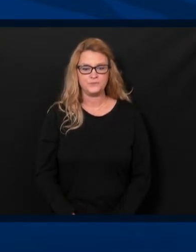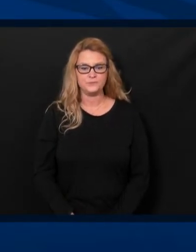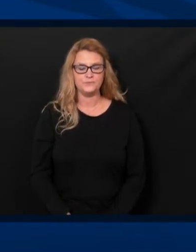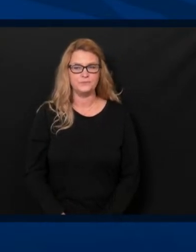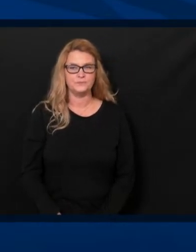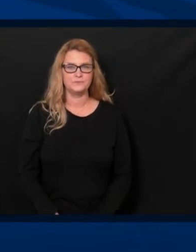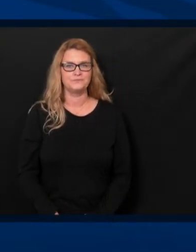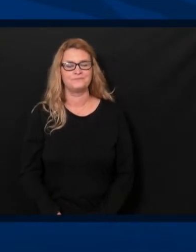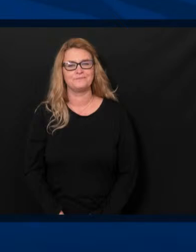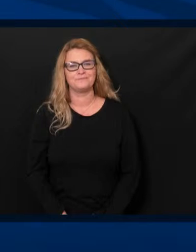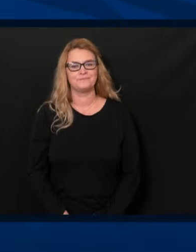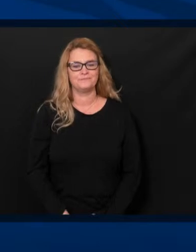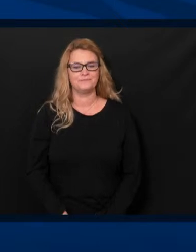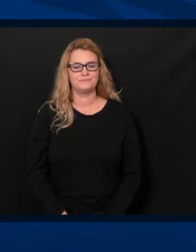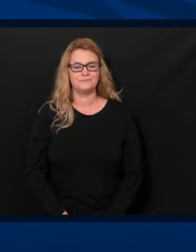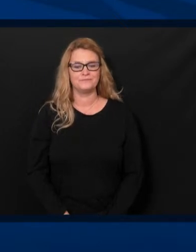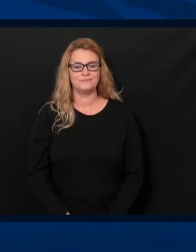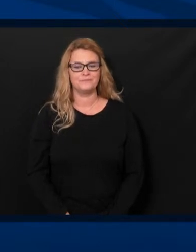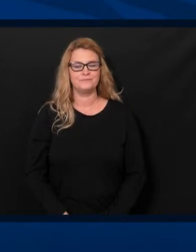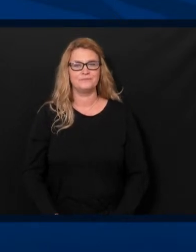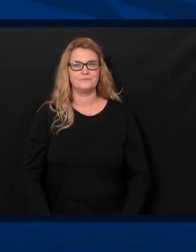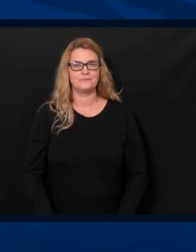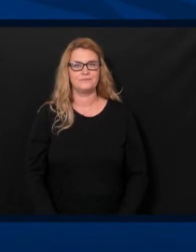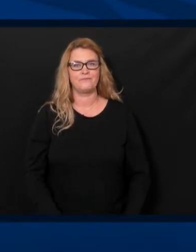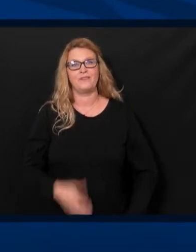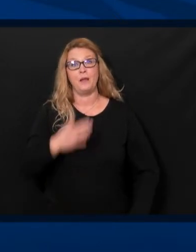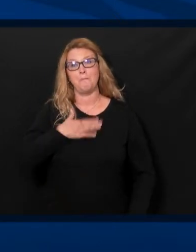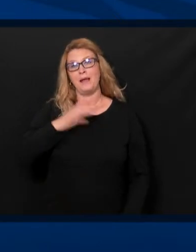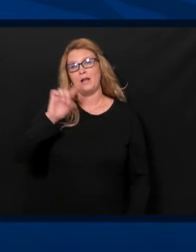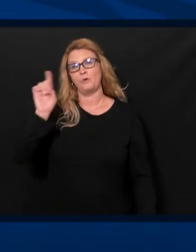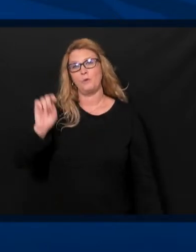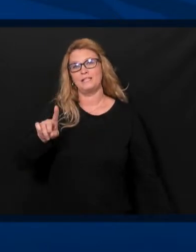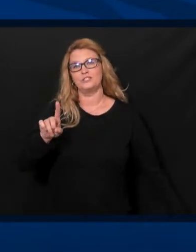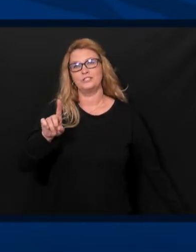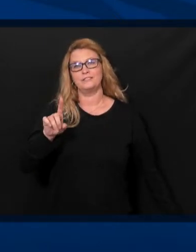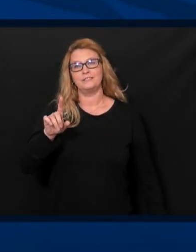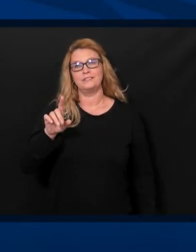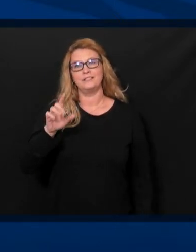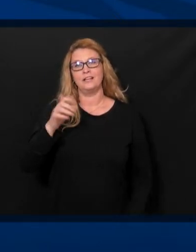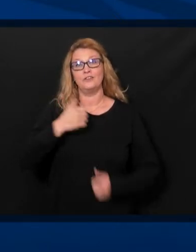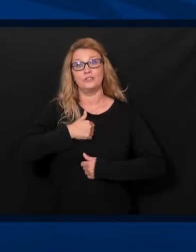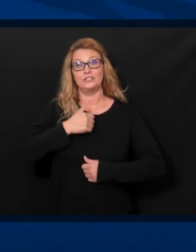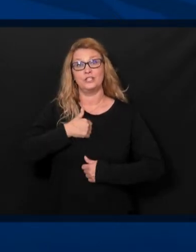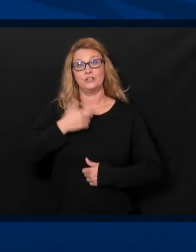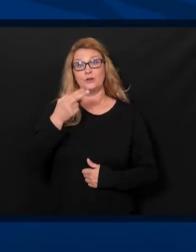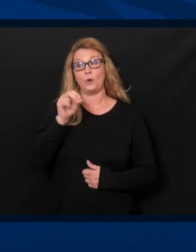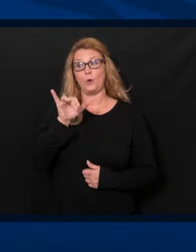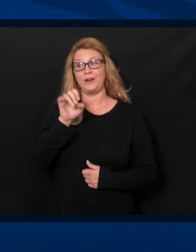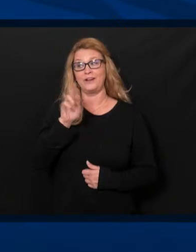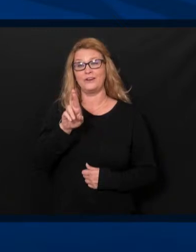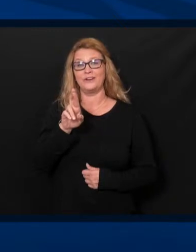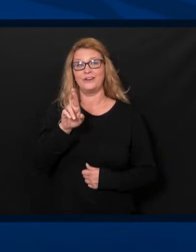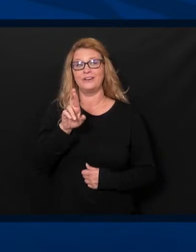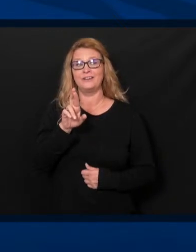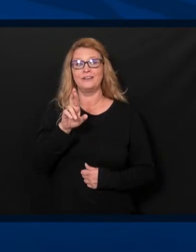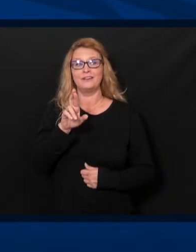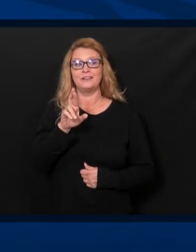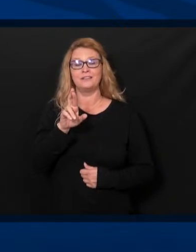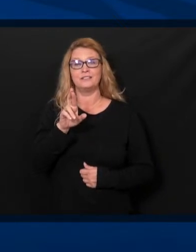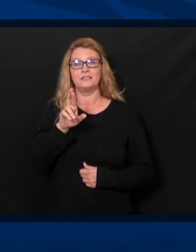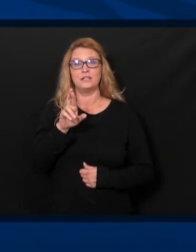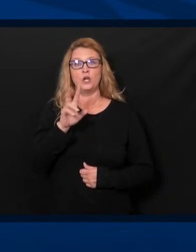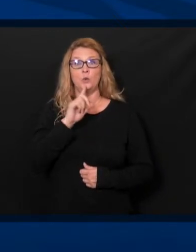Hello. This is going to be directed for Major General Hoyer as well, and really